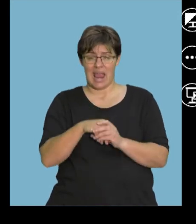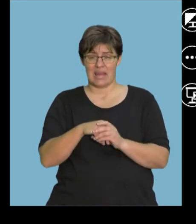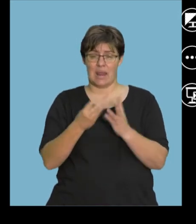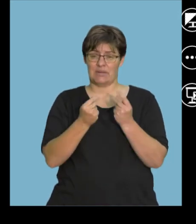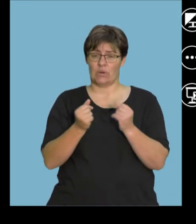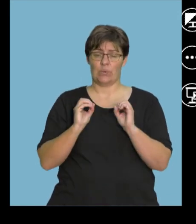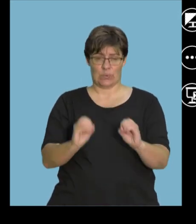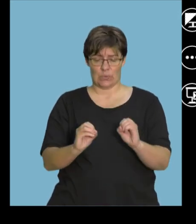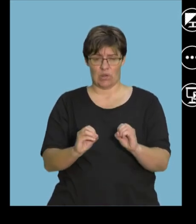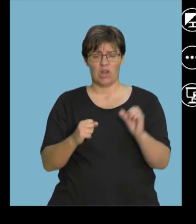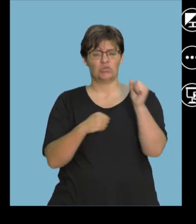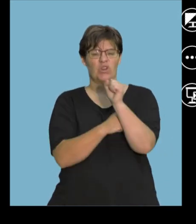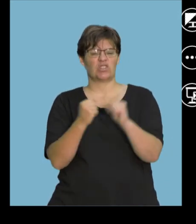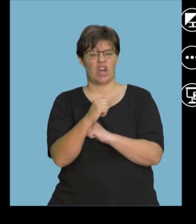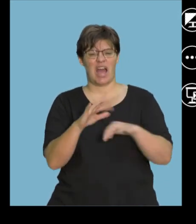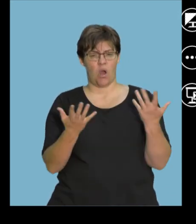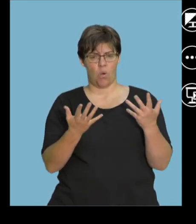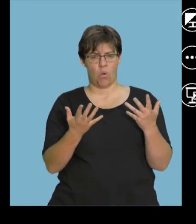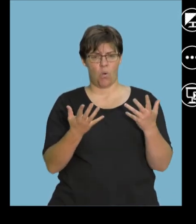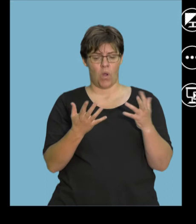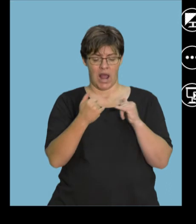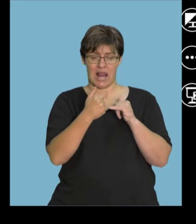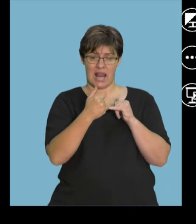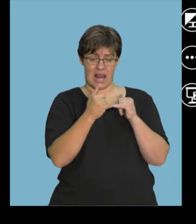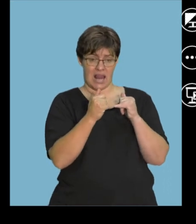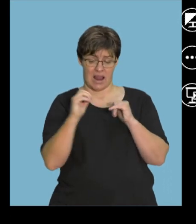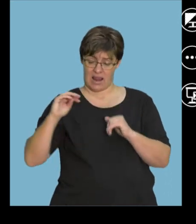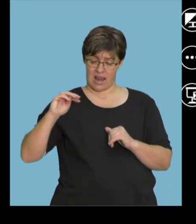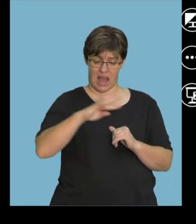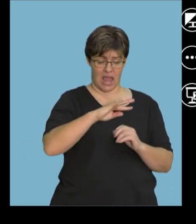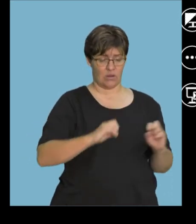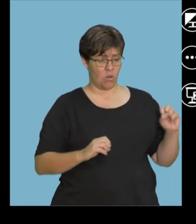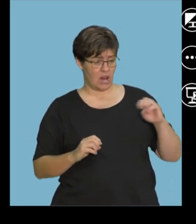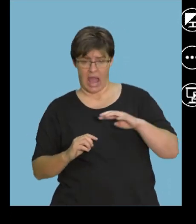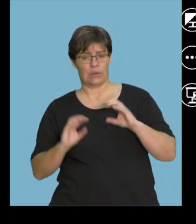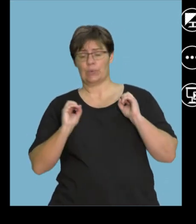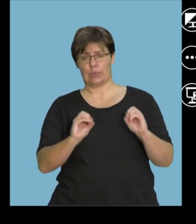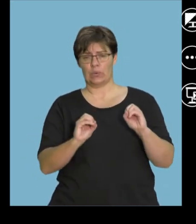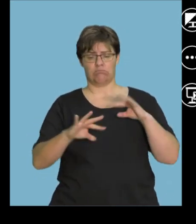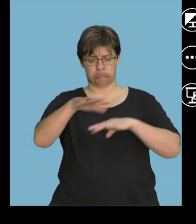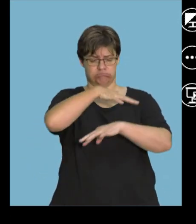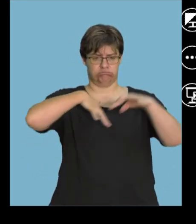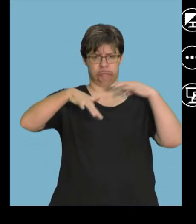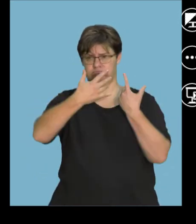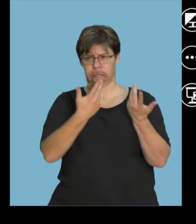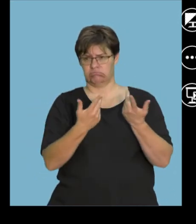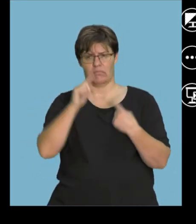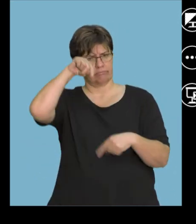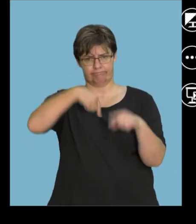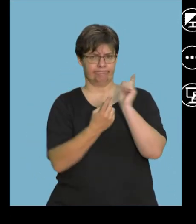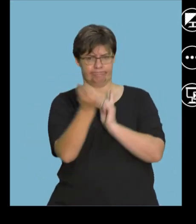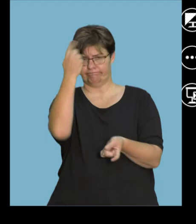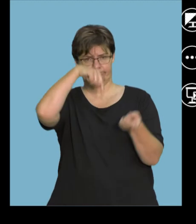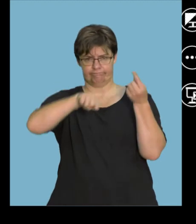materials are structured in such a way that they are not aligned. Now, how these electrons move within